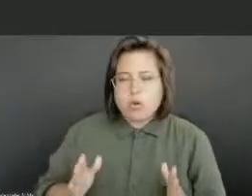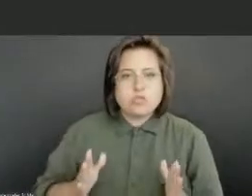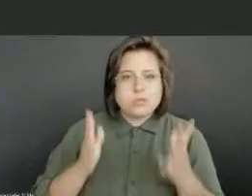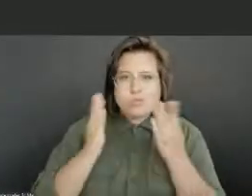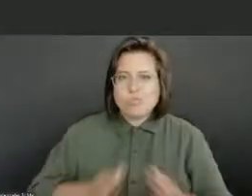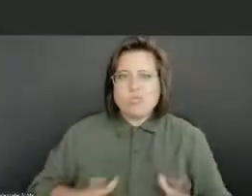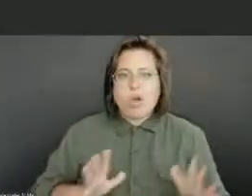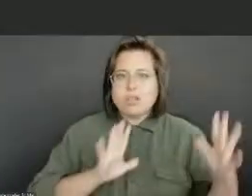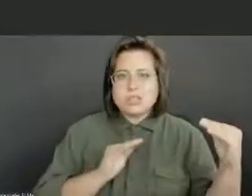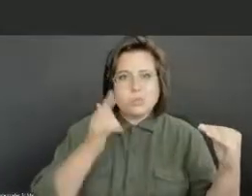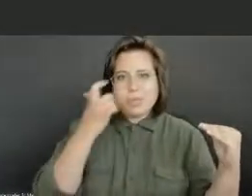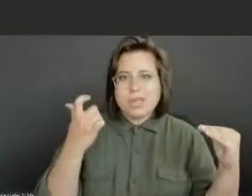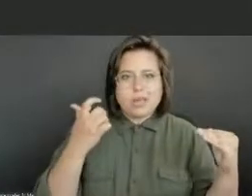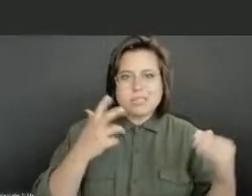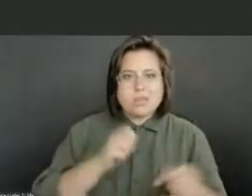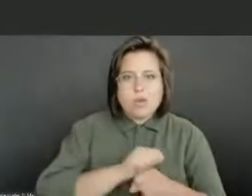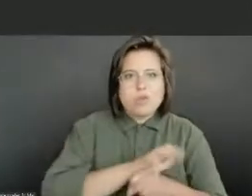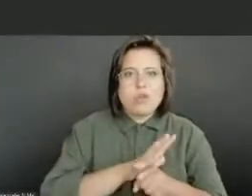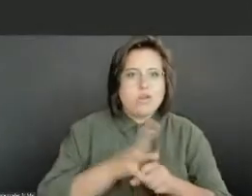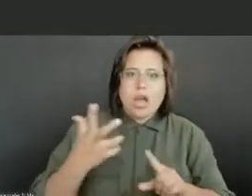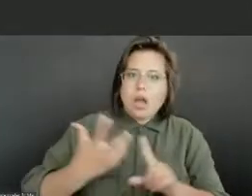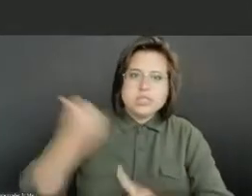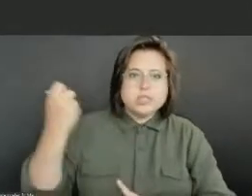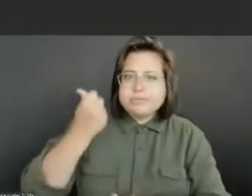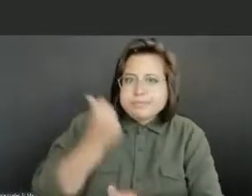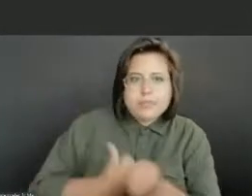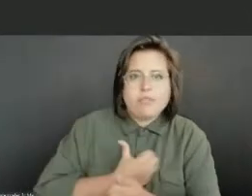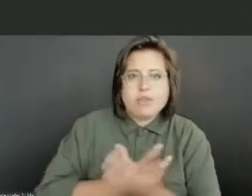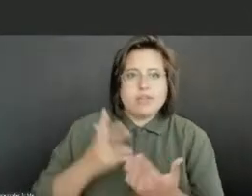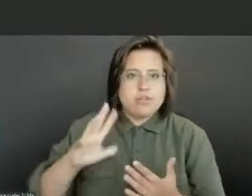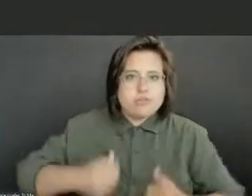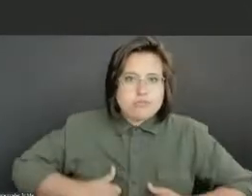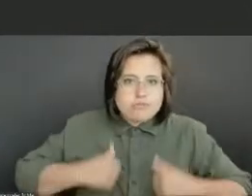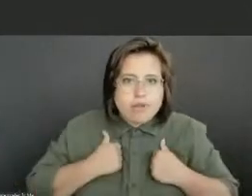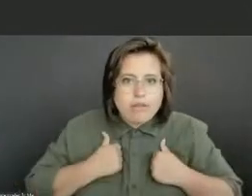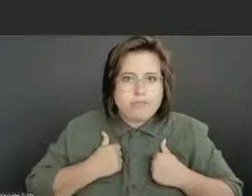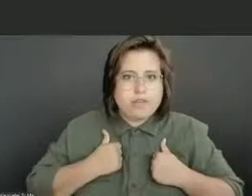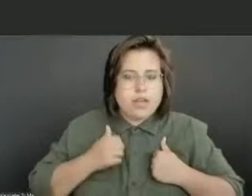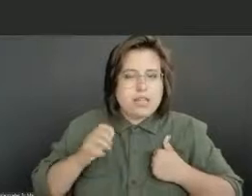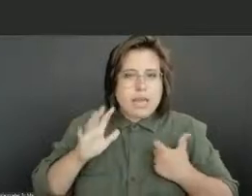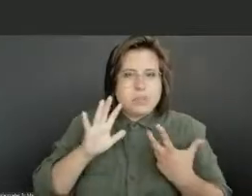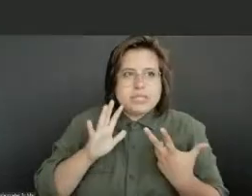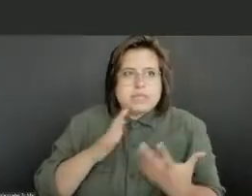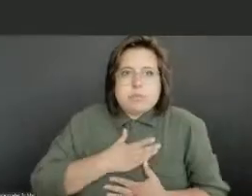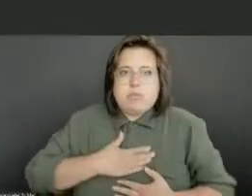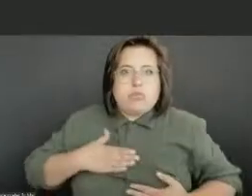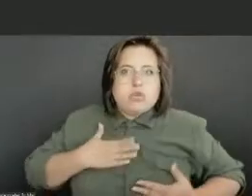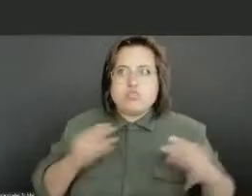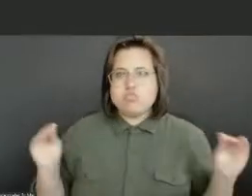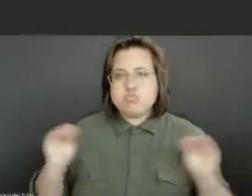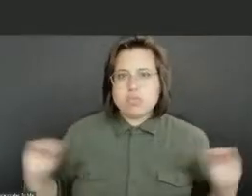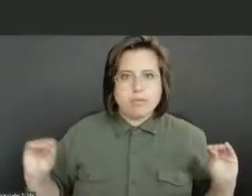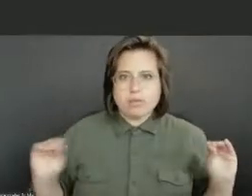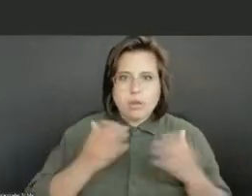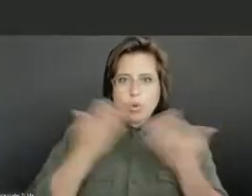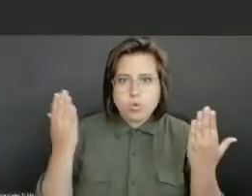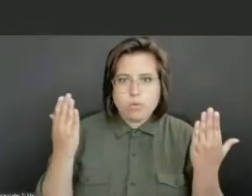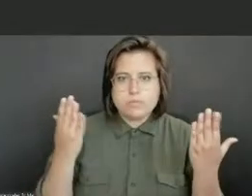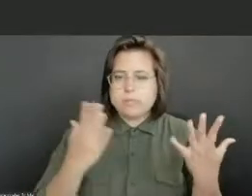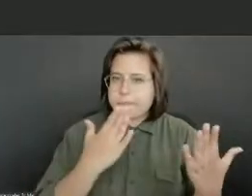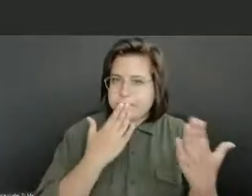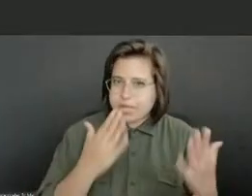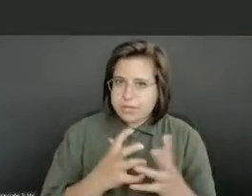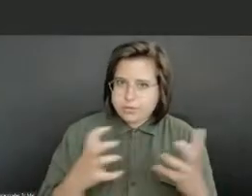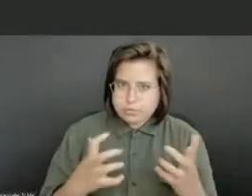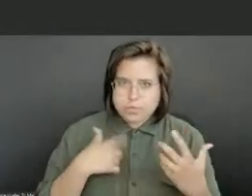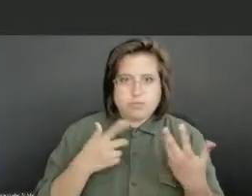away every aspect of her life that was remotely pleasurable. So I want to thank you very much for having